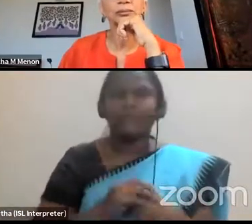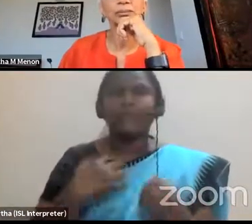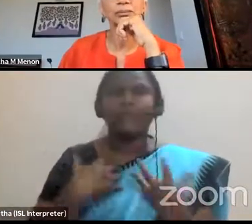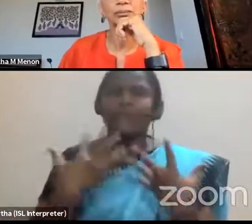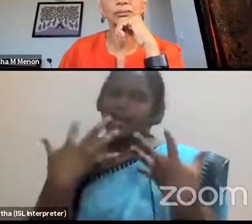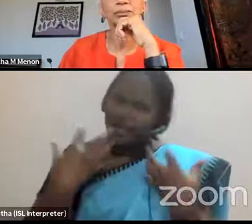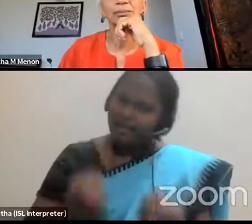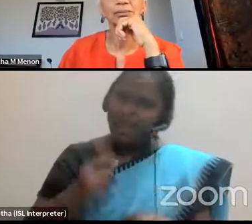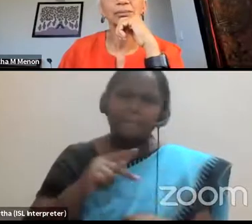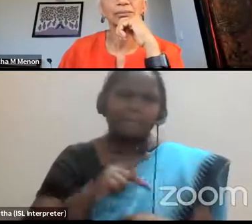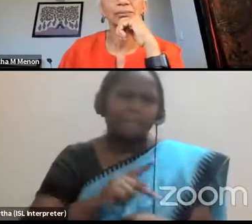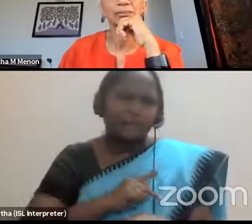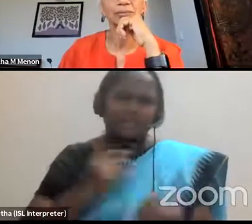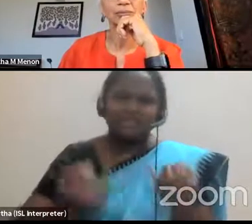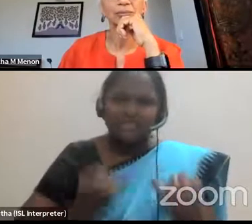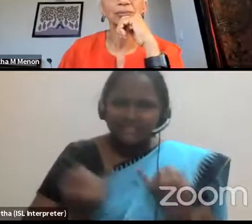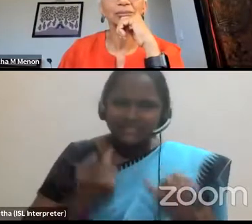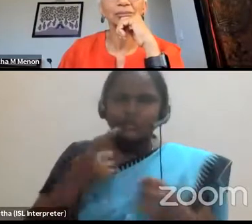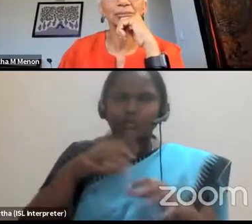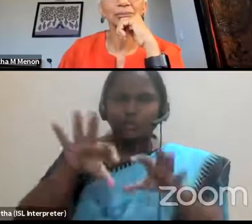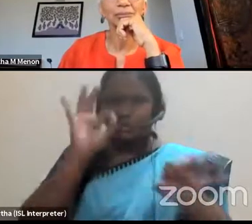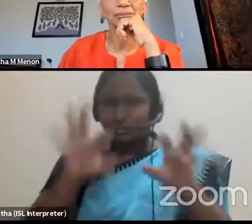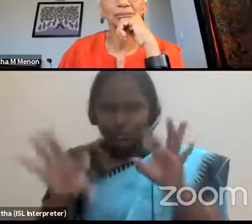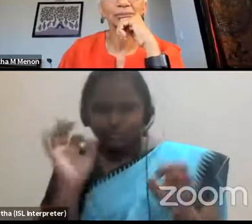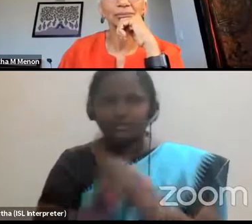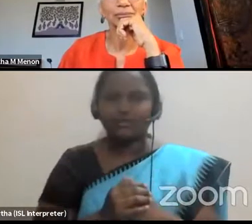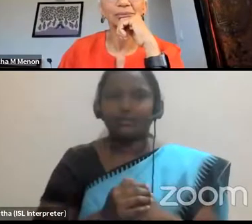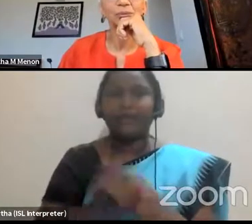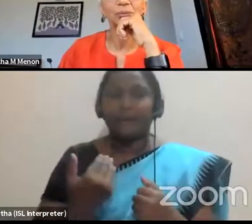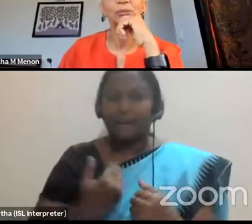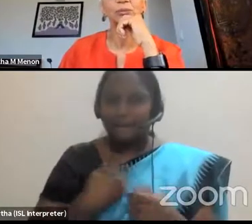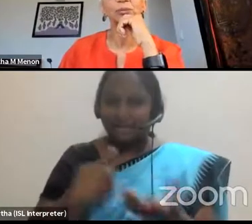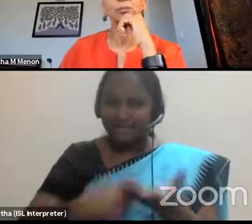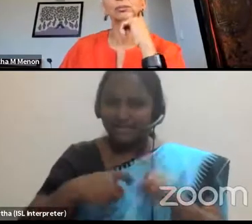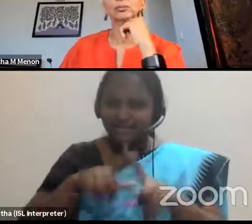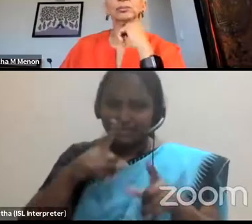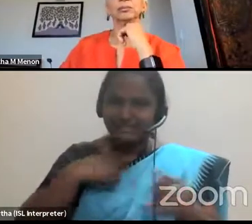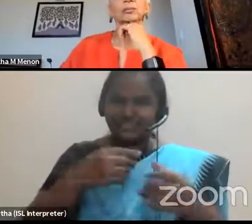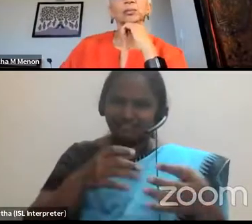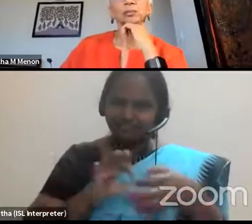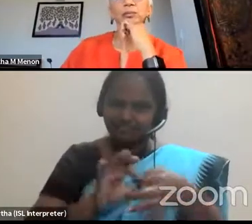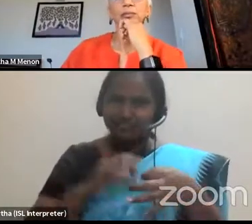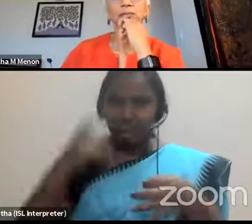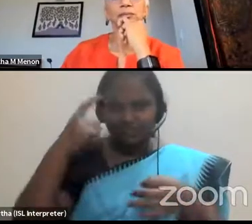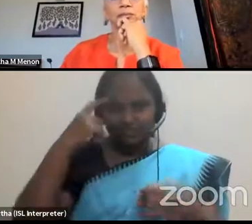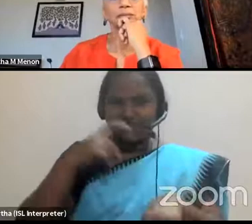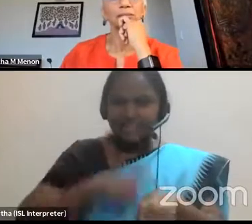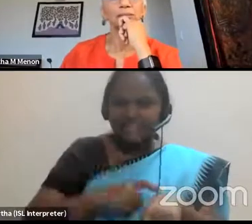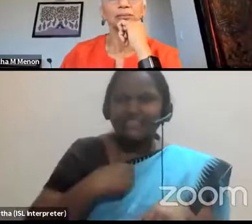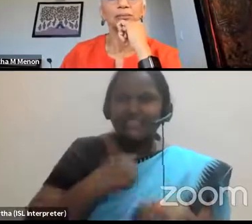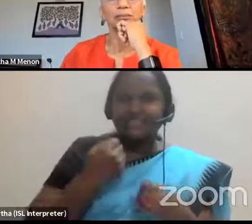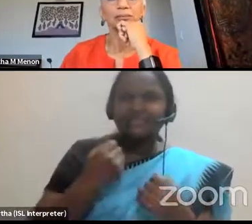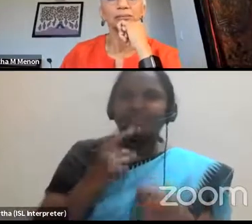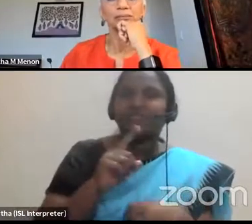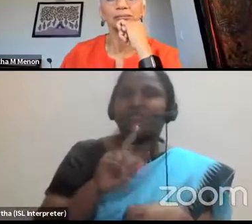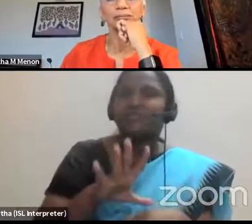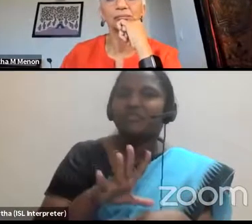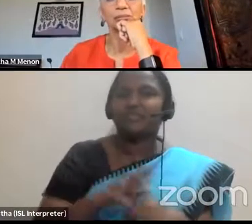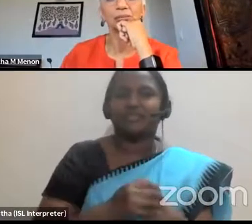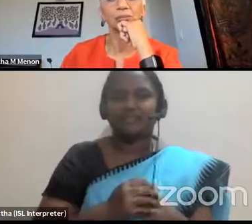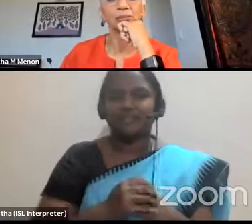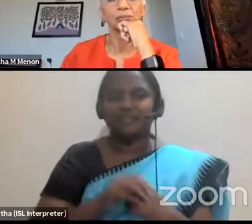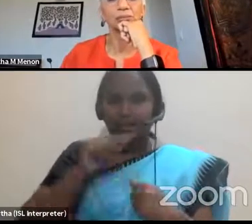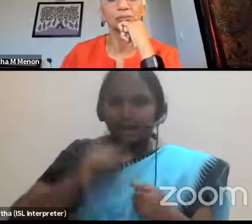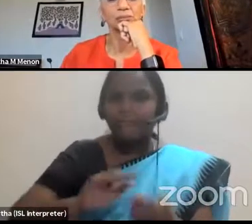a personal interest in choosing Hussain because my relationship with him goes back to the time I was 15. And that's